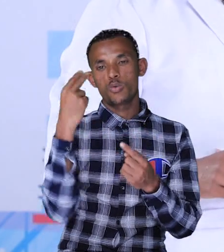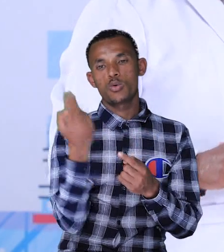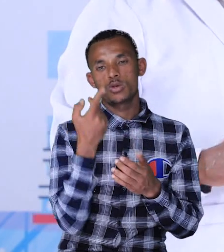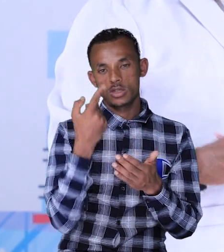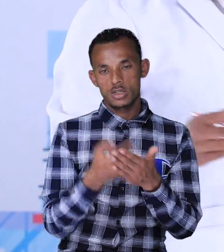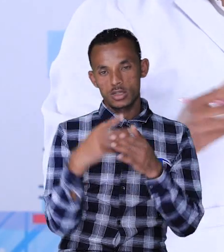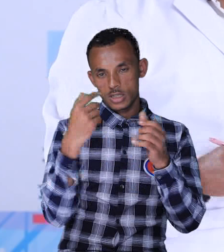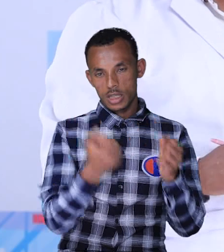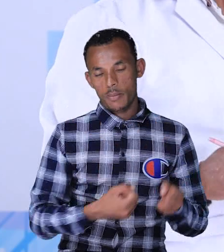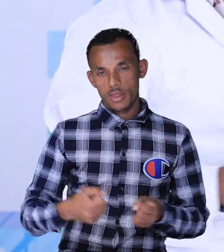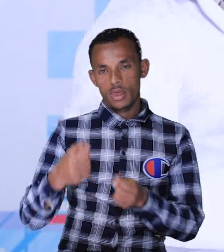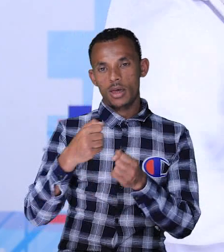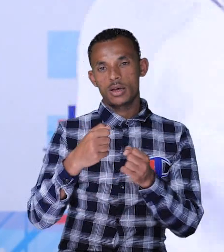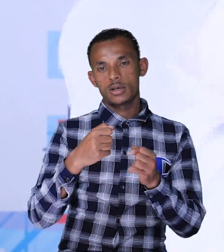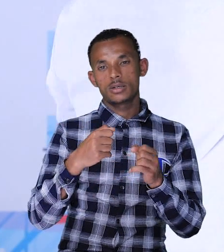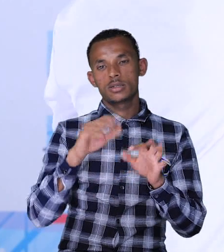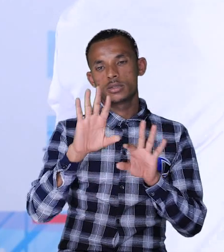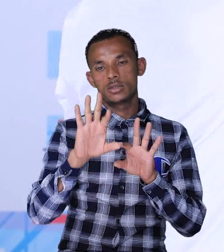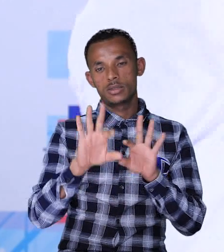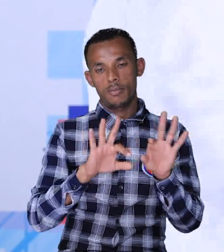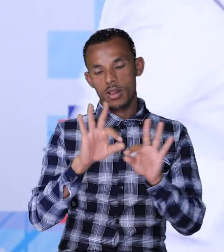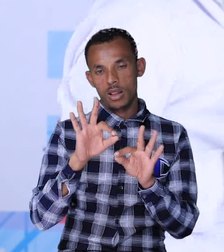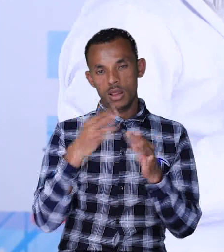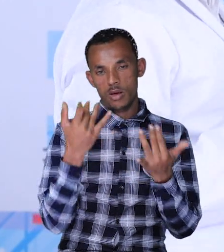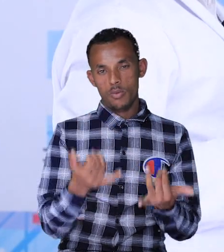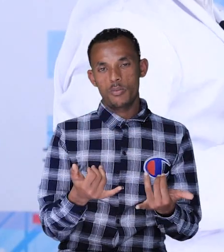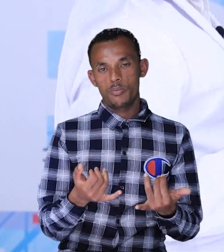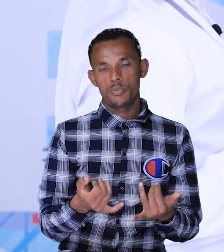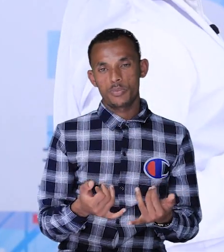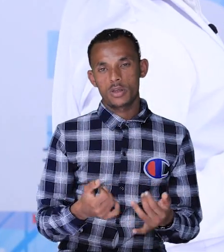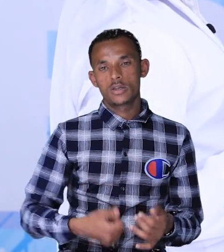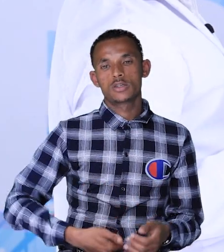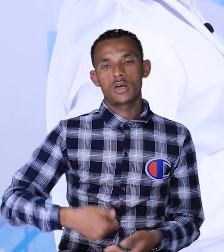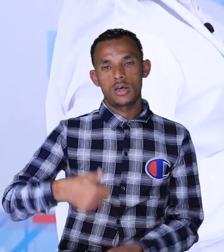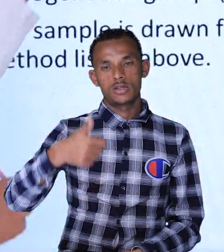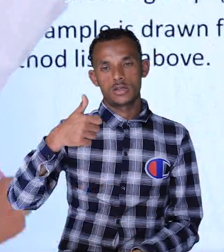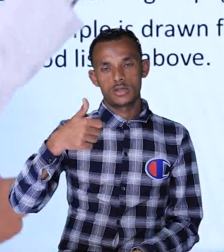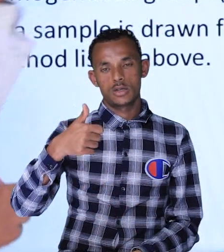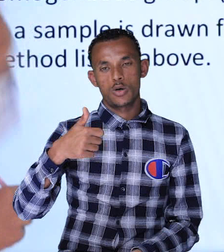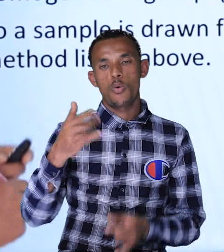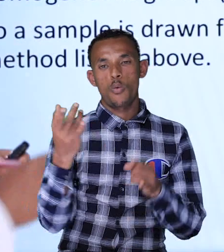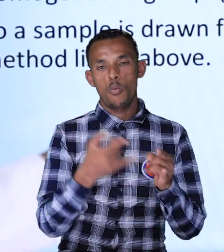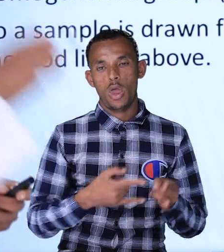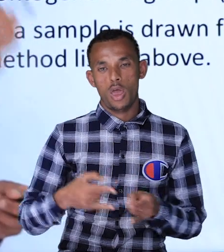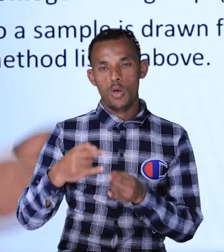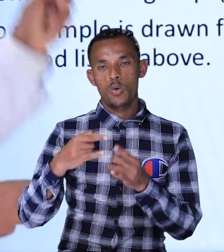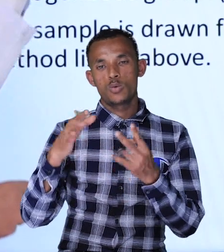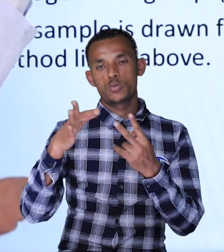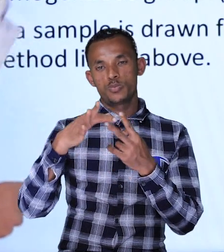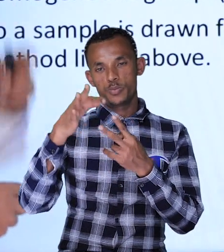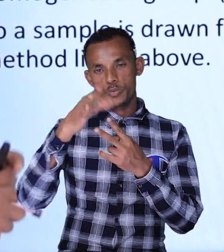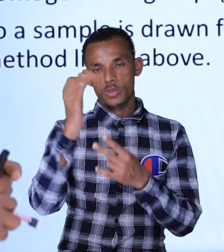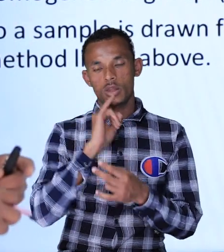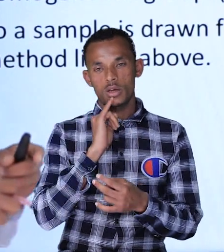a systematic sampling. Okay, now the other way of selecting